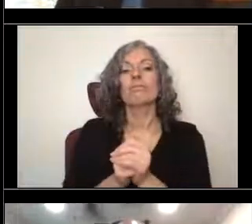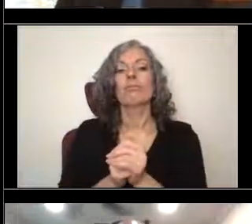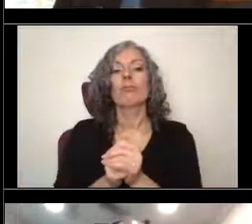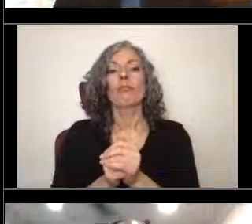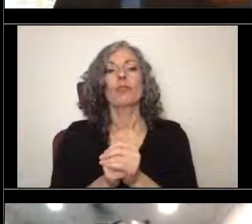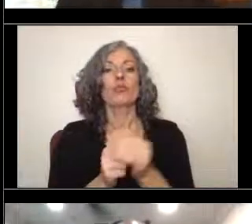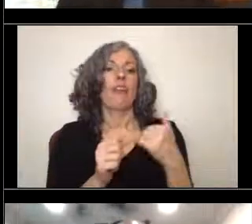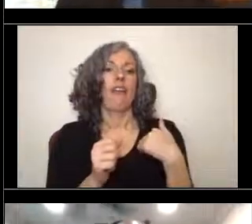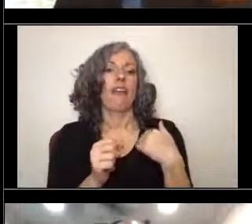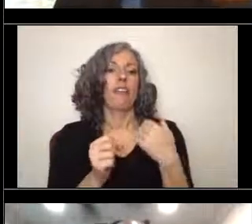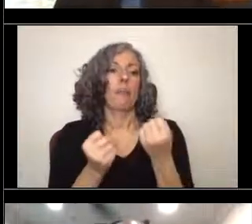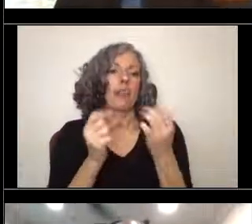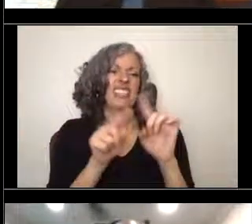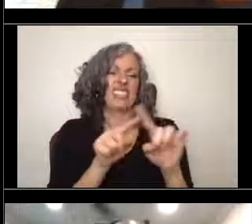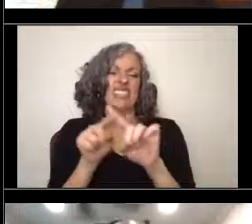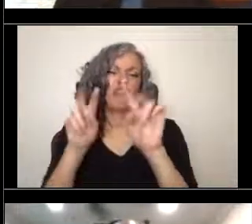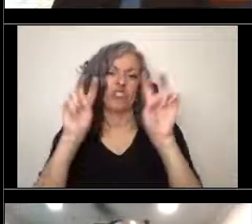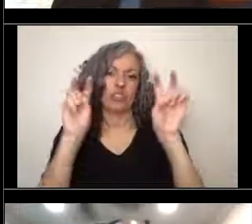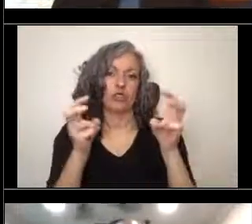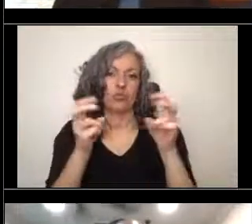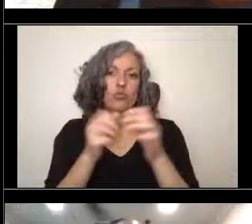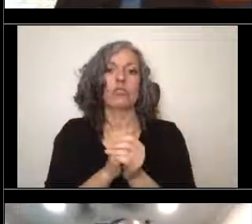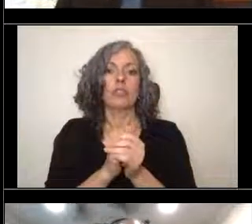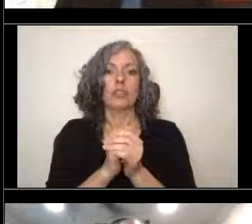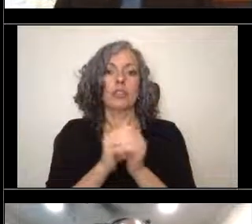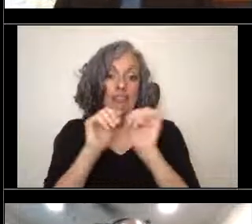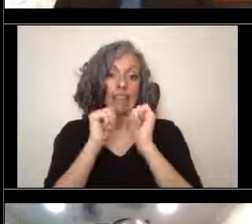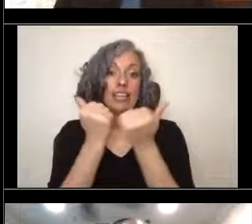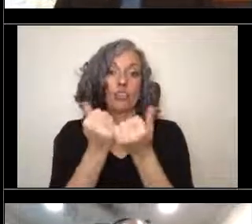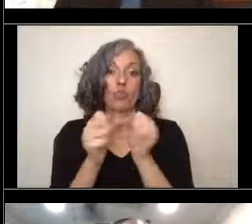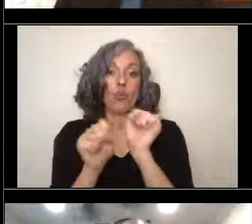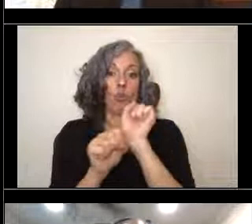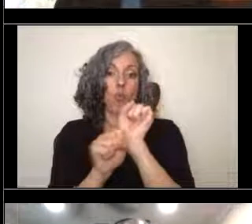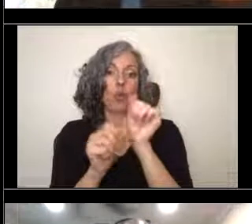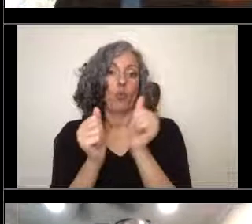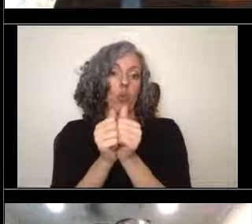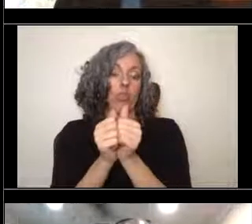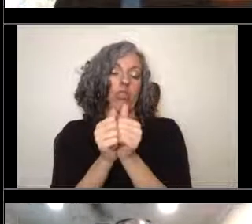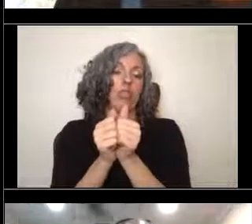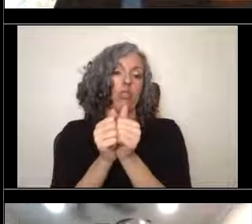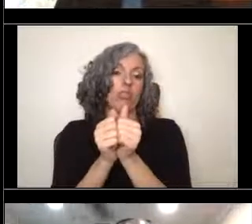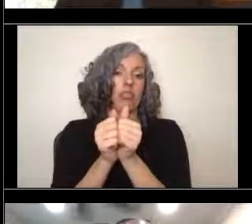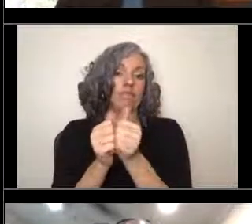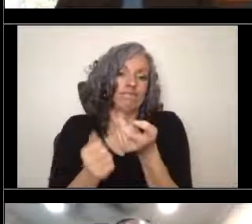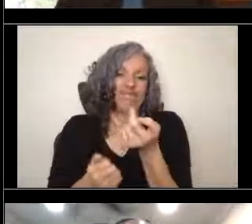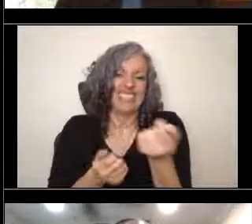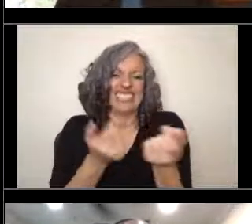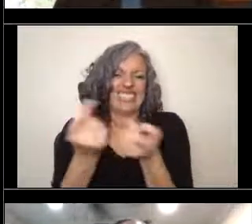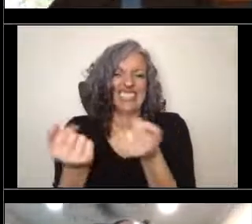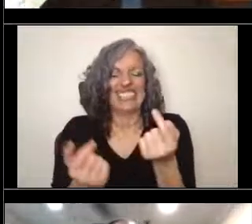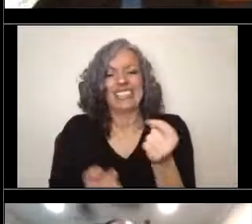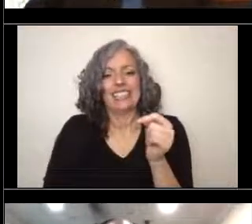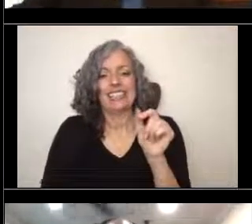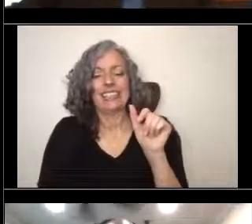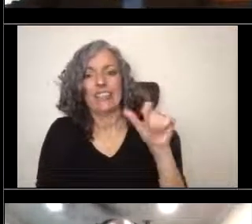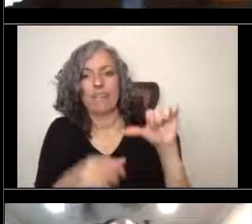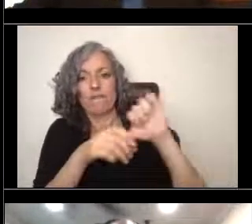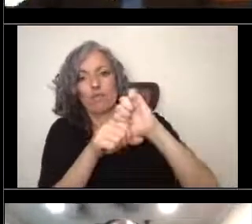as well, where the agency is working with industry on that to eliminate all leaded aviation fuel by